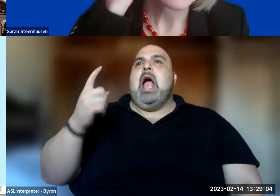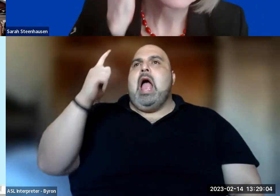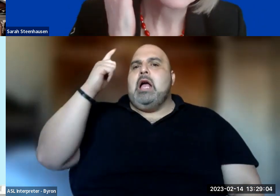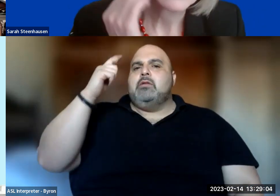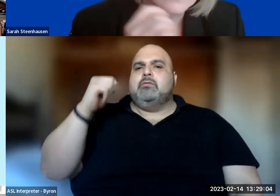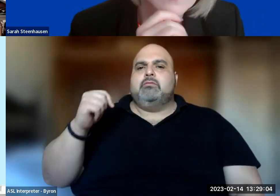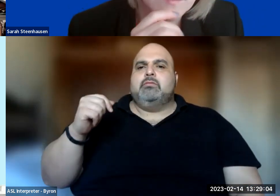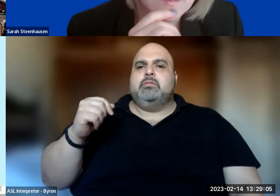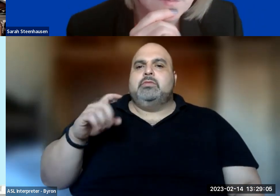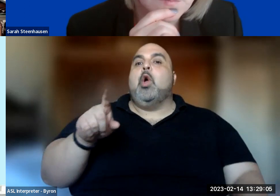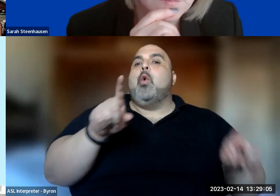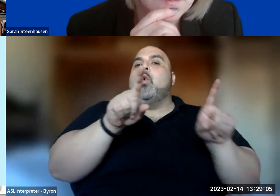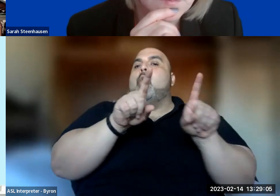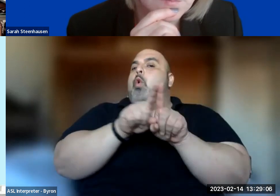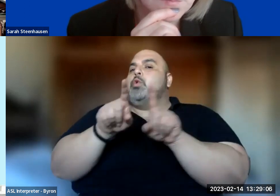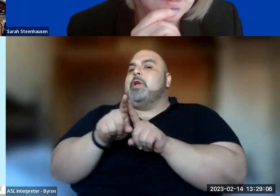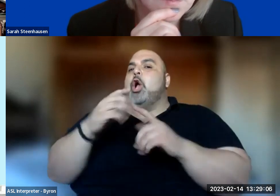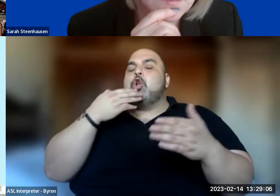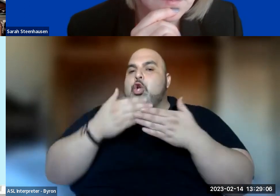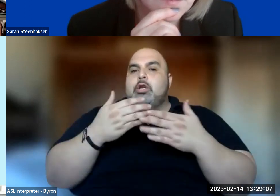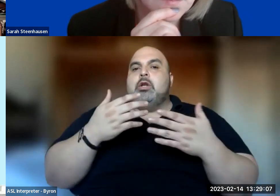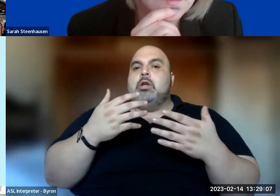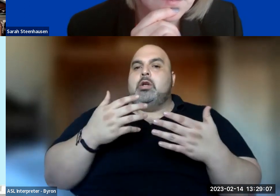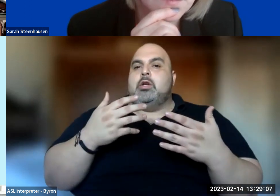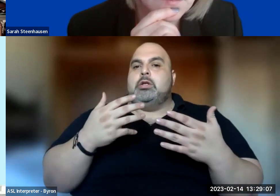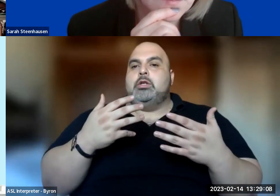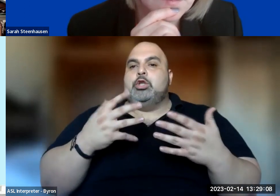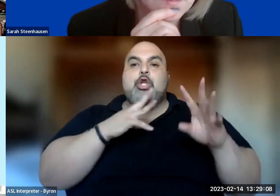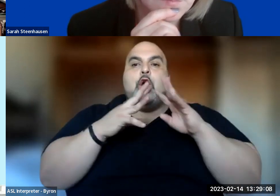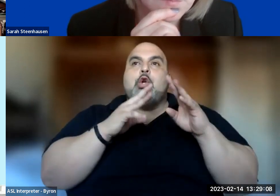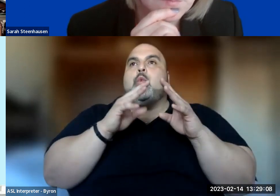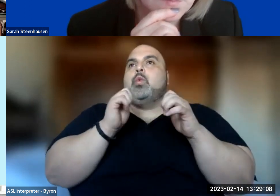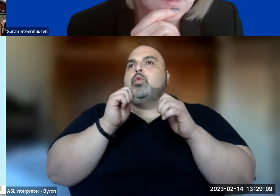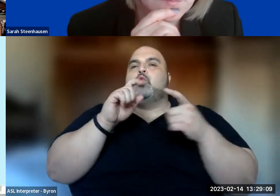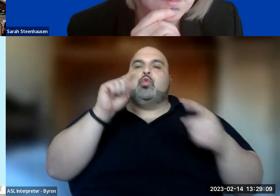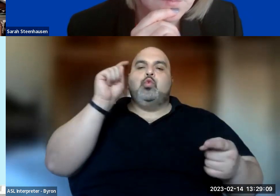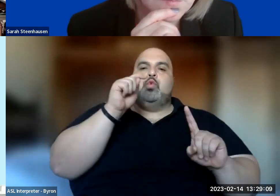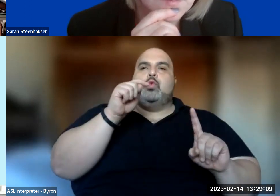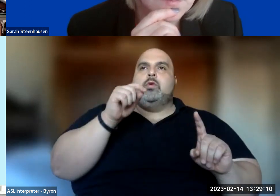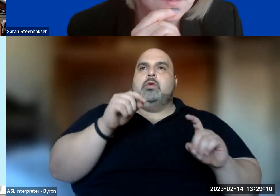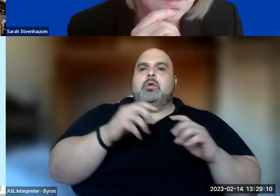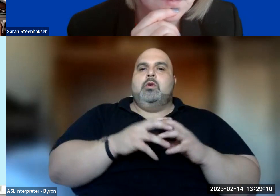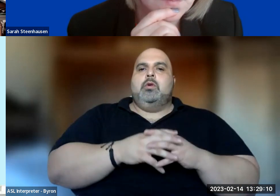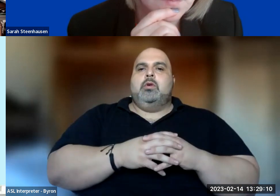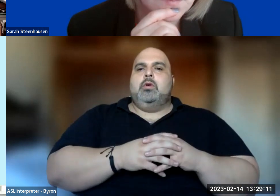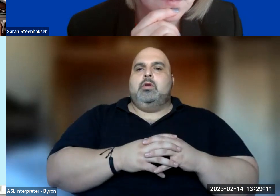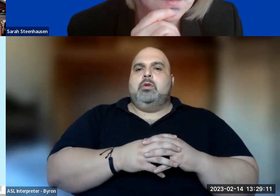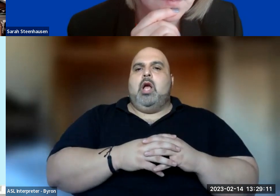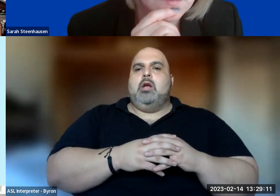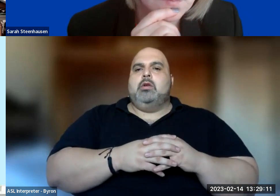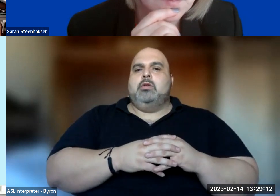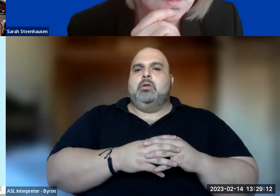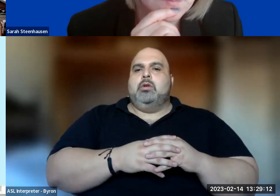advocate will also be a good person to talk to, and they would certainly understand what it would be like to be